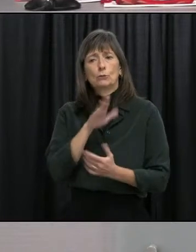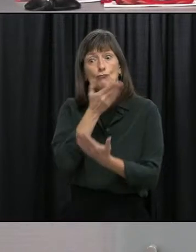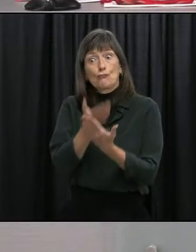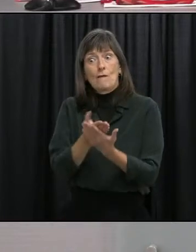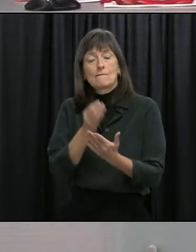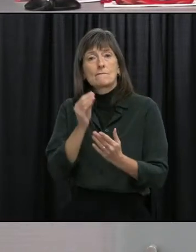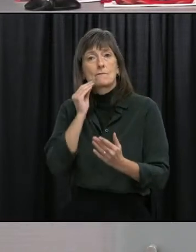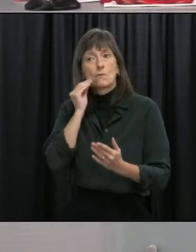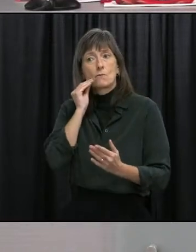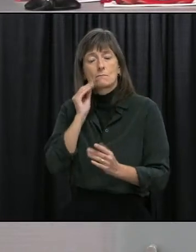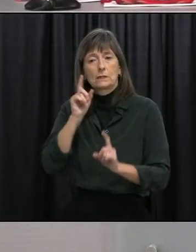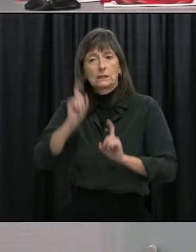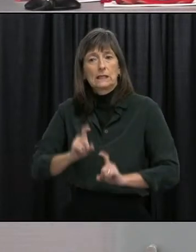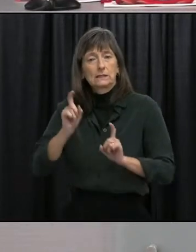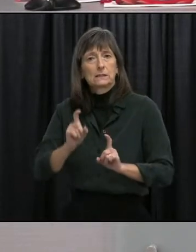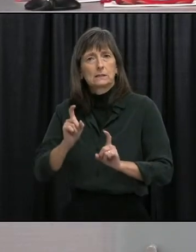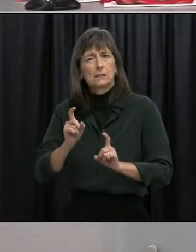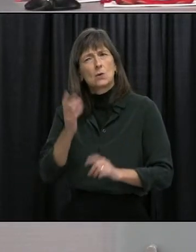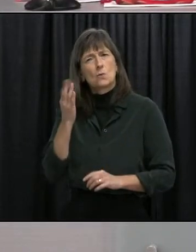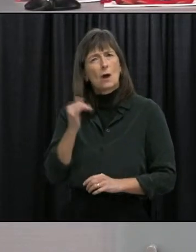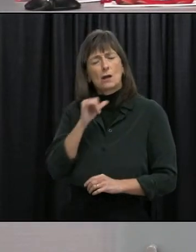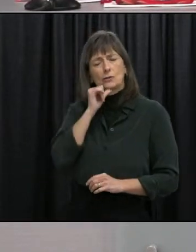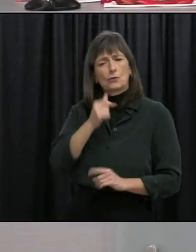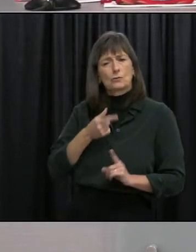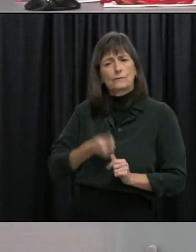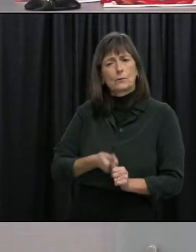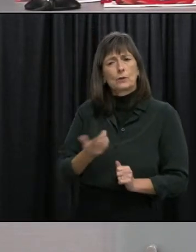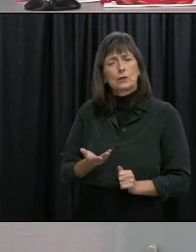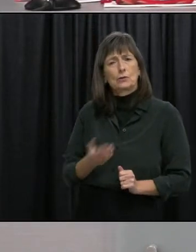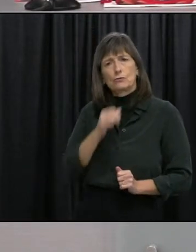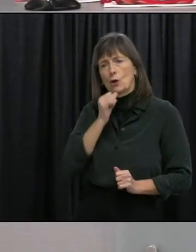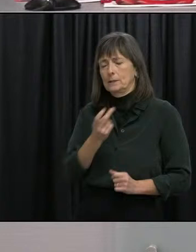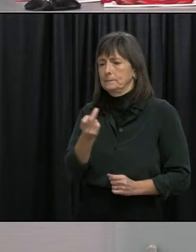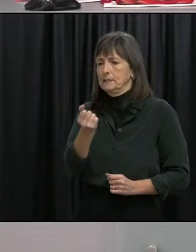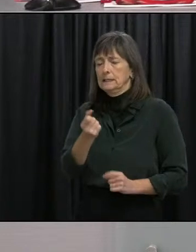of the regime. Why has this province never followed that policy?